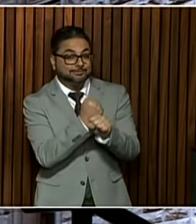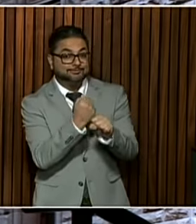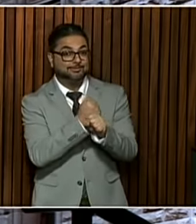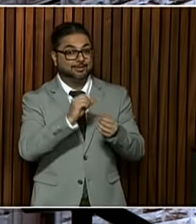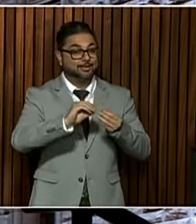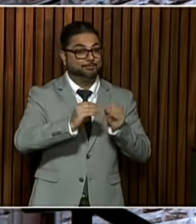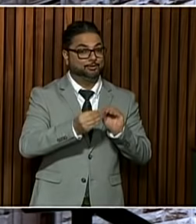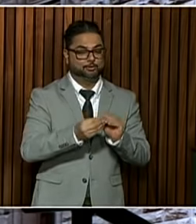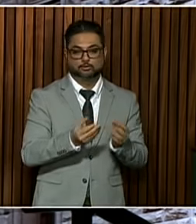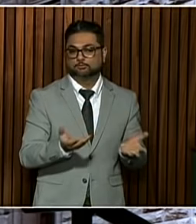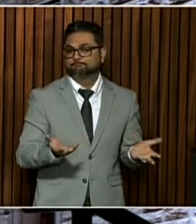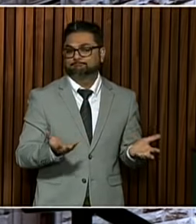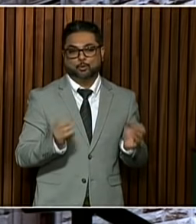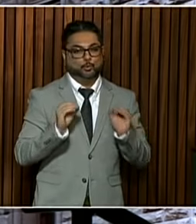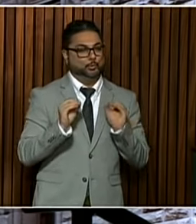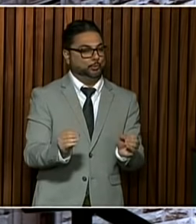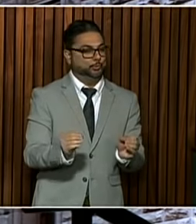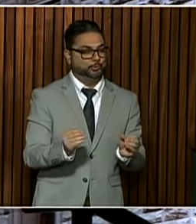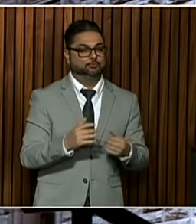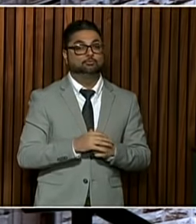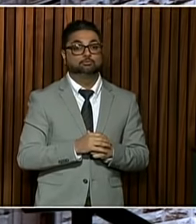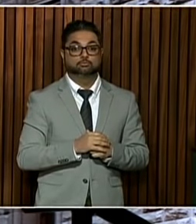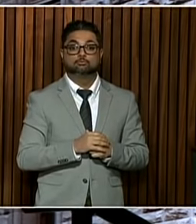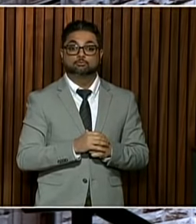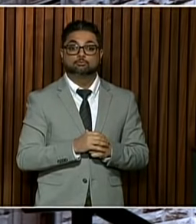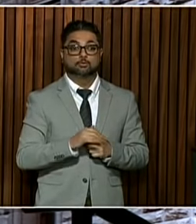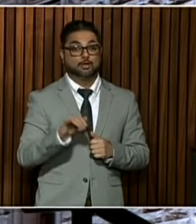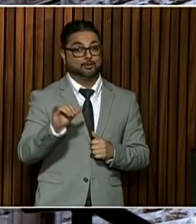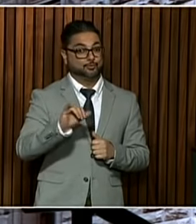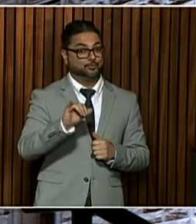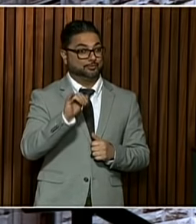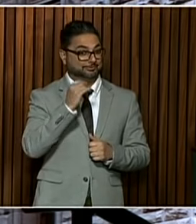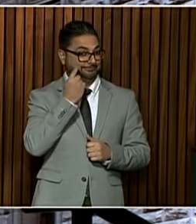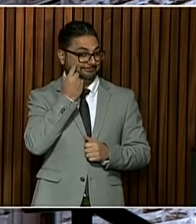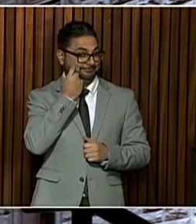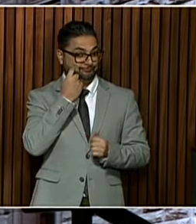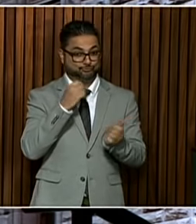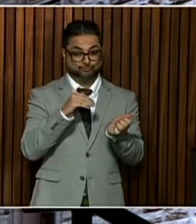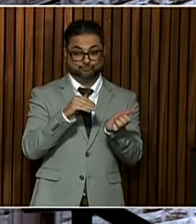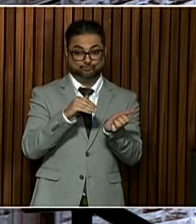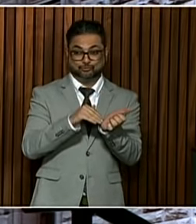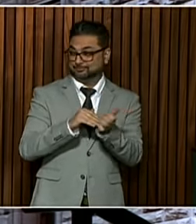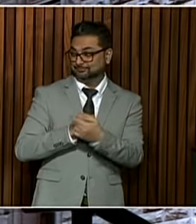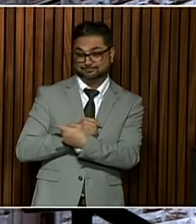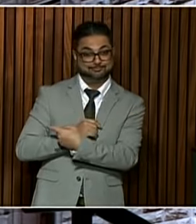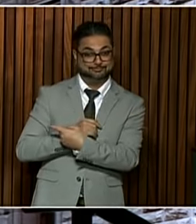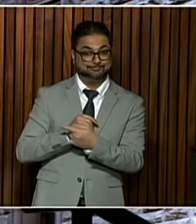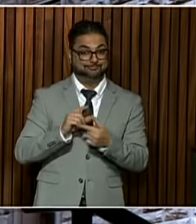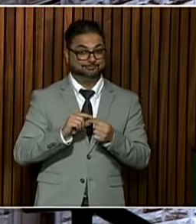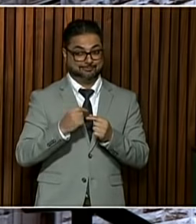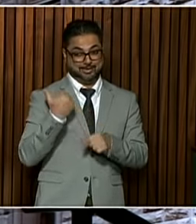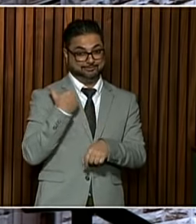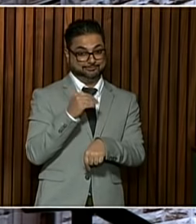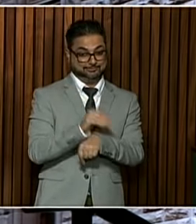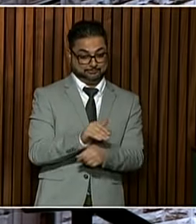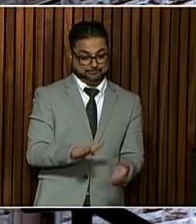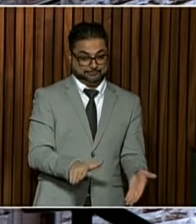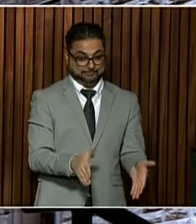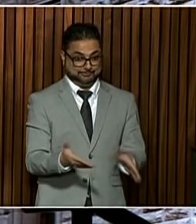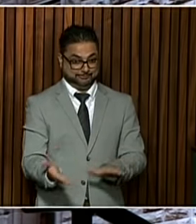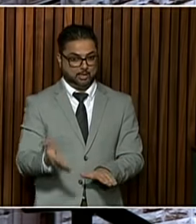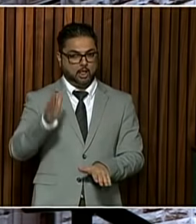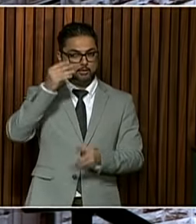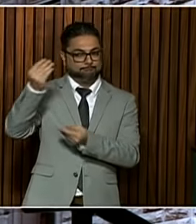late, it wouldn't be part of our report today. It'll be added to the report tomorrow. And they may be in the process of having sent samples in for